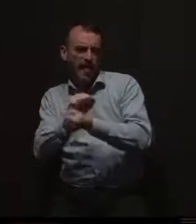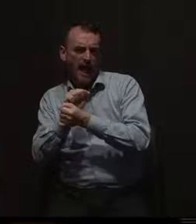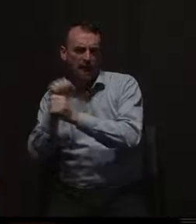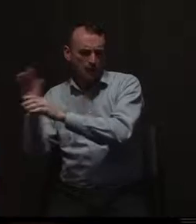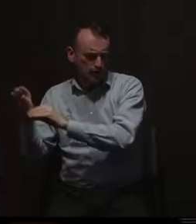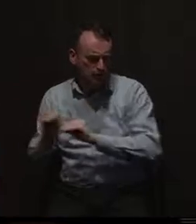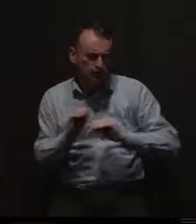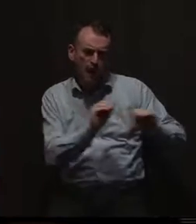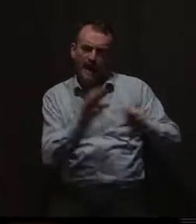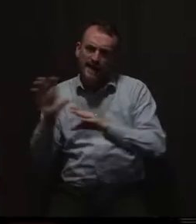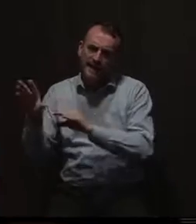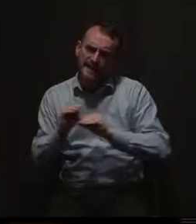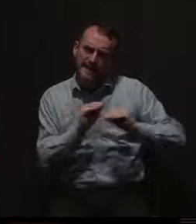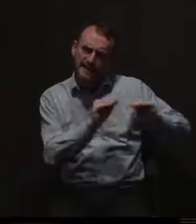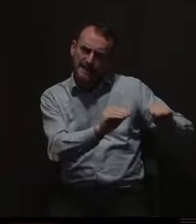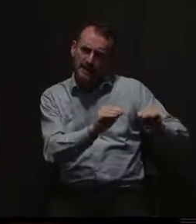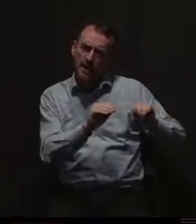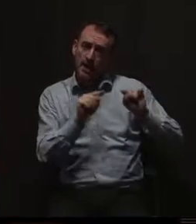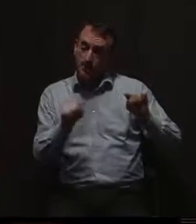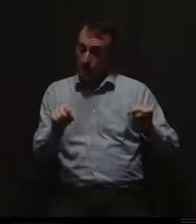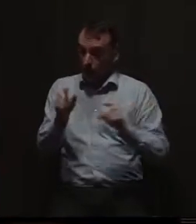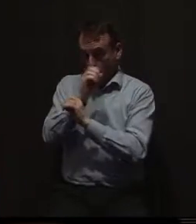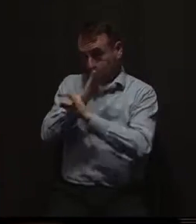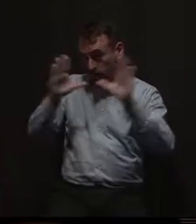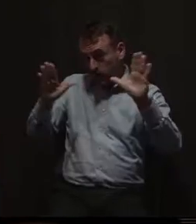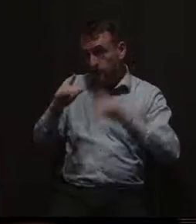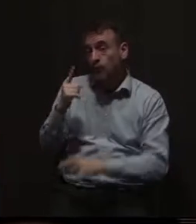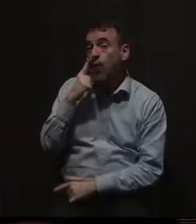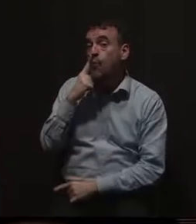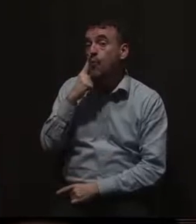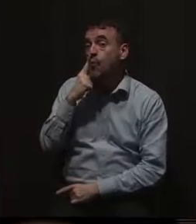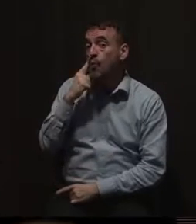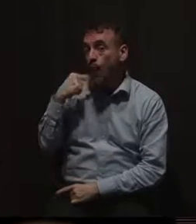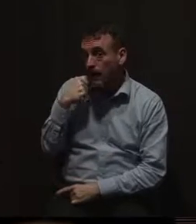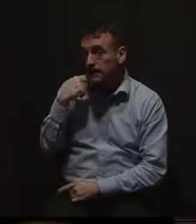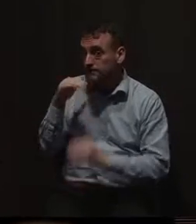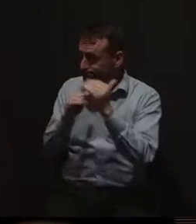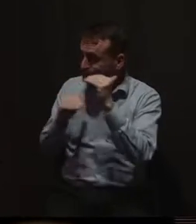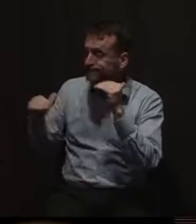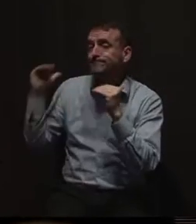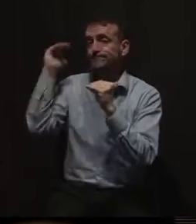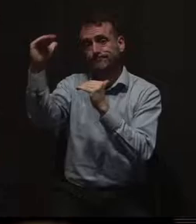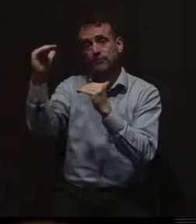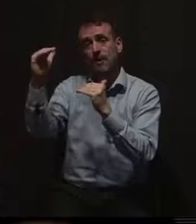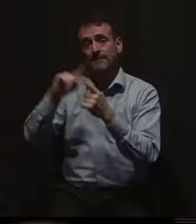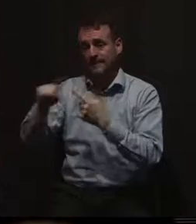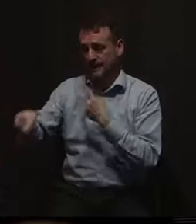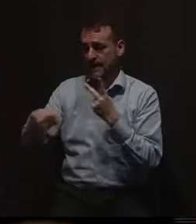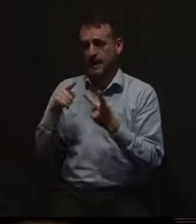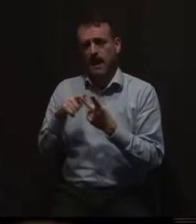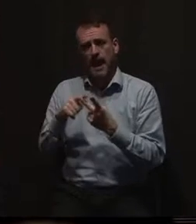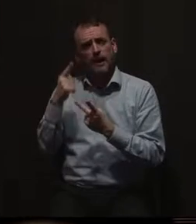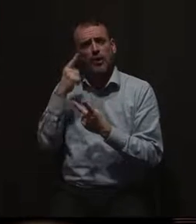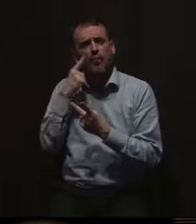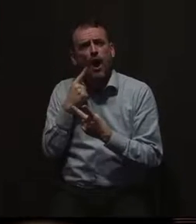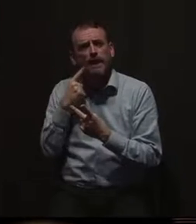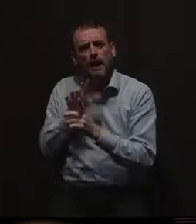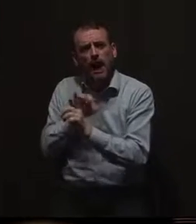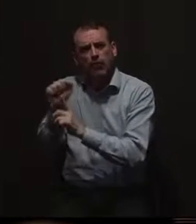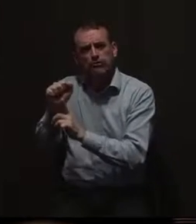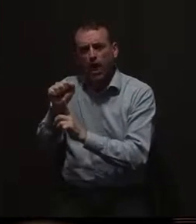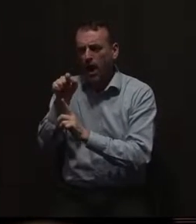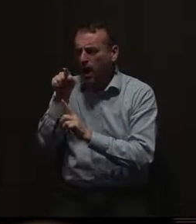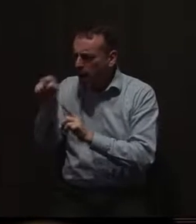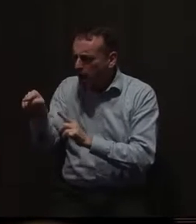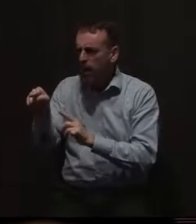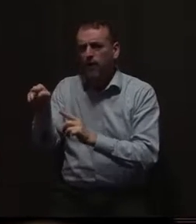whiteness, they were born at the same time. And so black people, other colonialized people have worked against